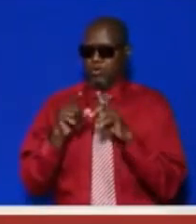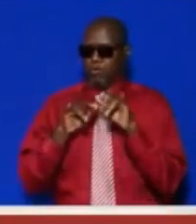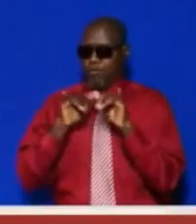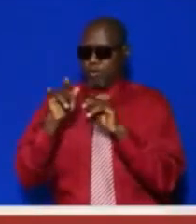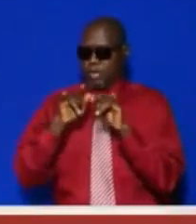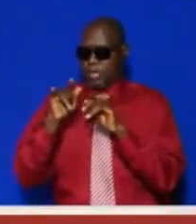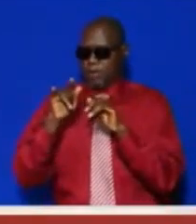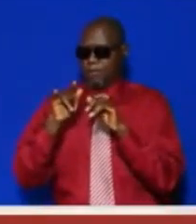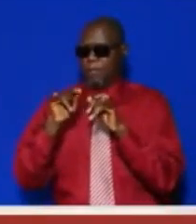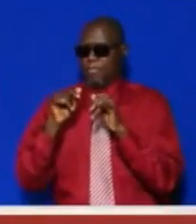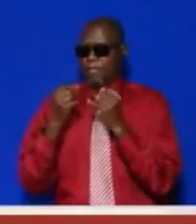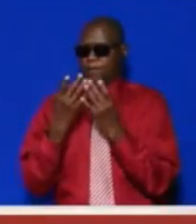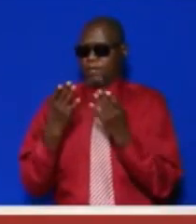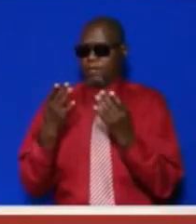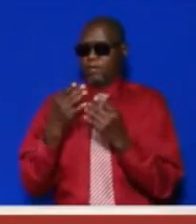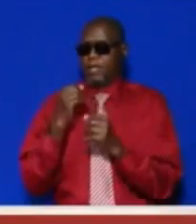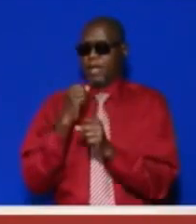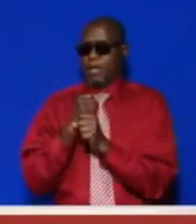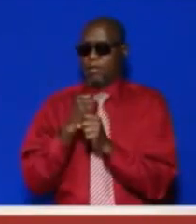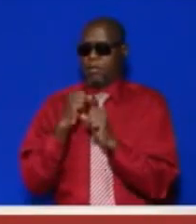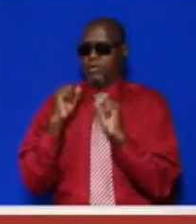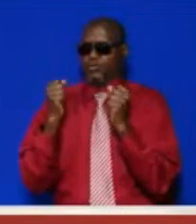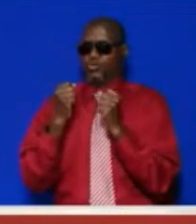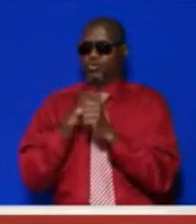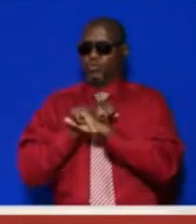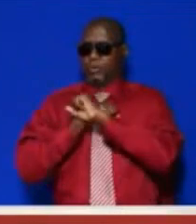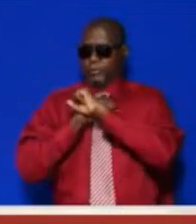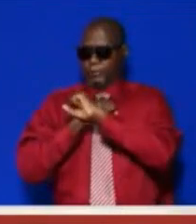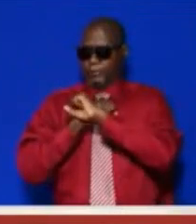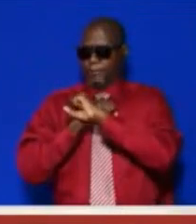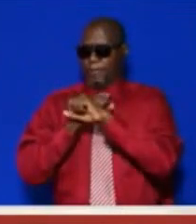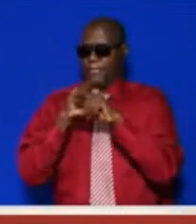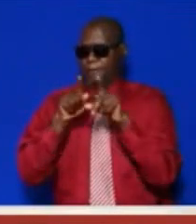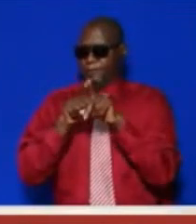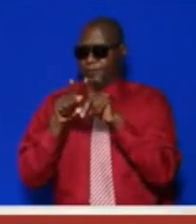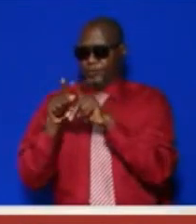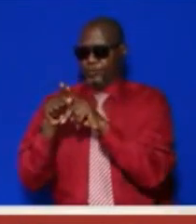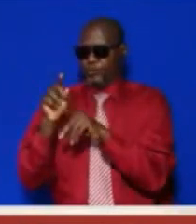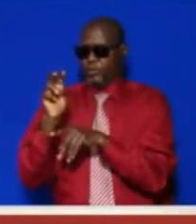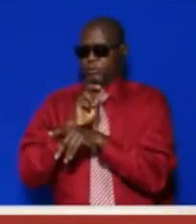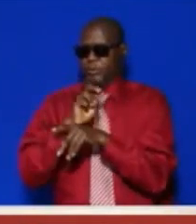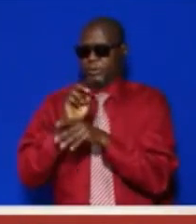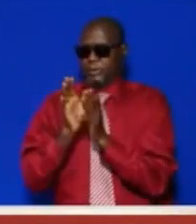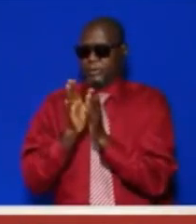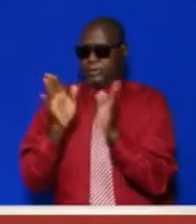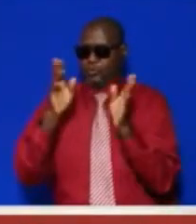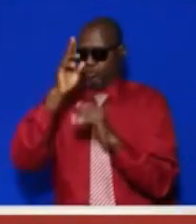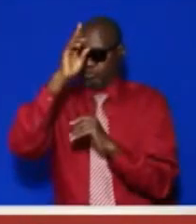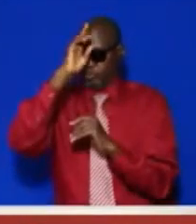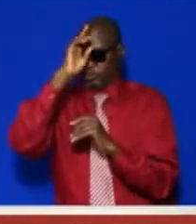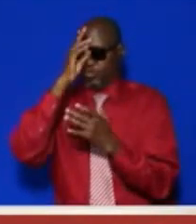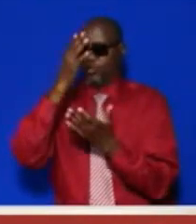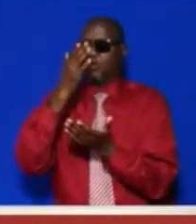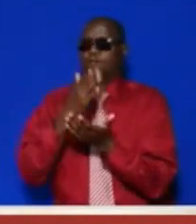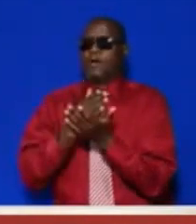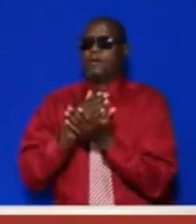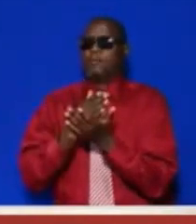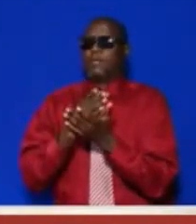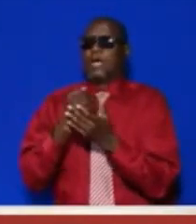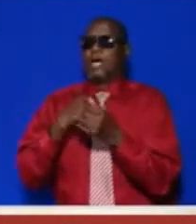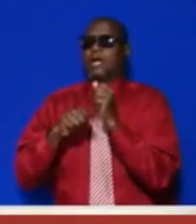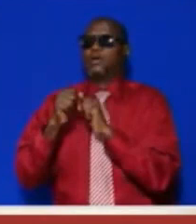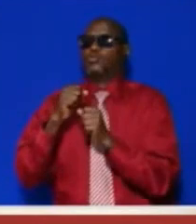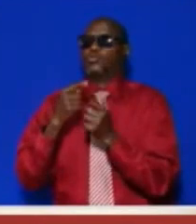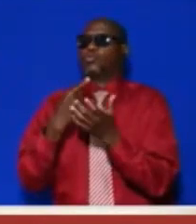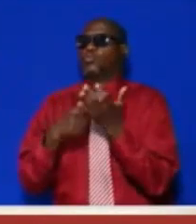Affairs, and of Labour and Social Protection, and also the Inspector General of Police, confirm the measures they are